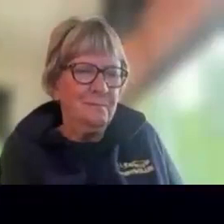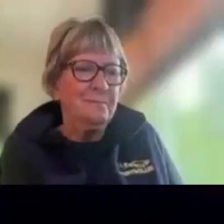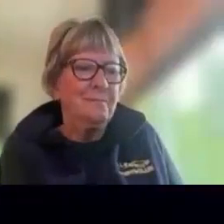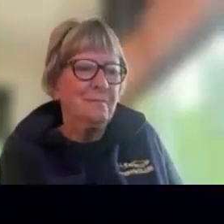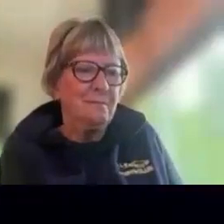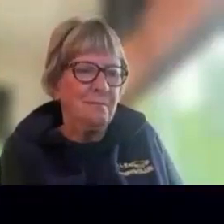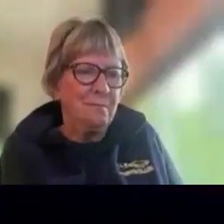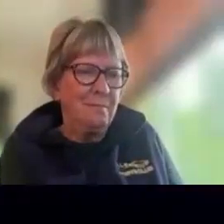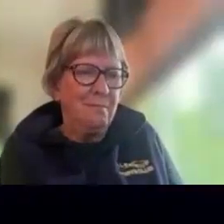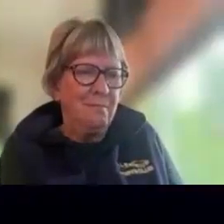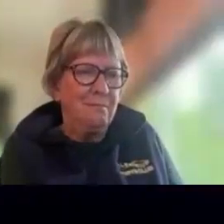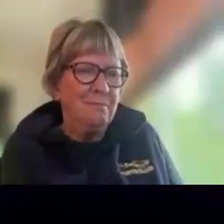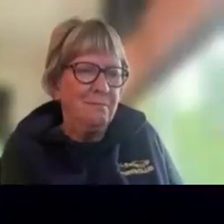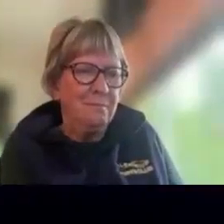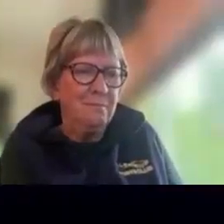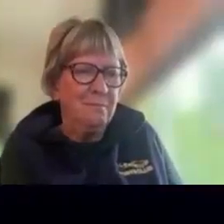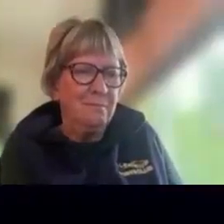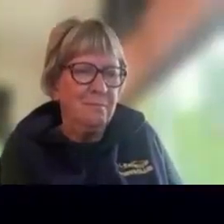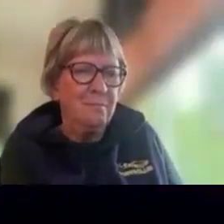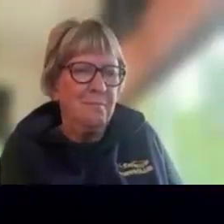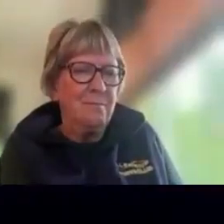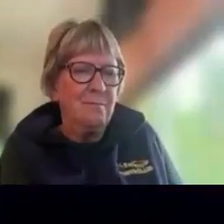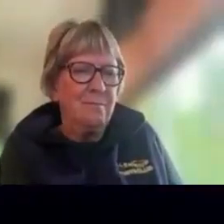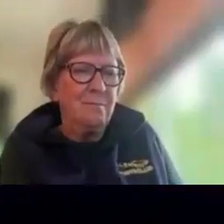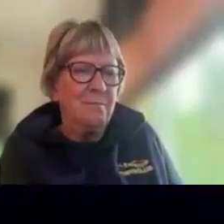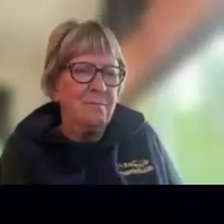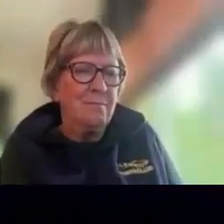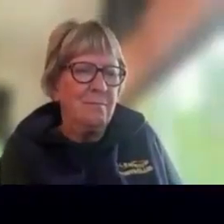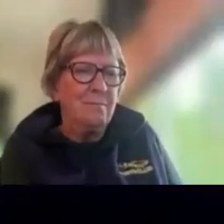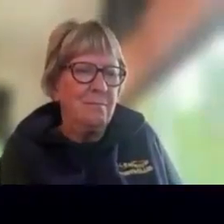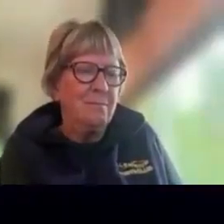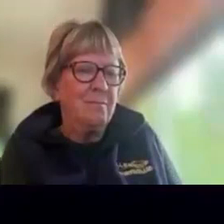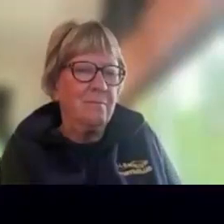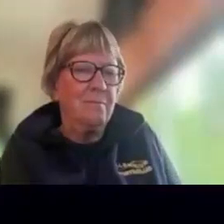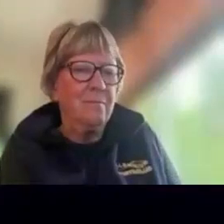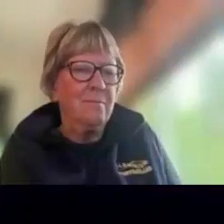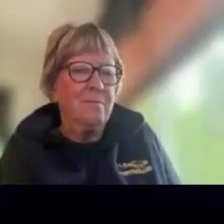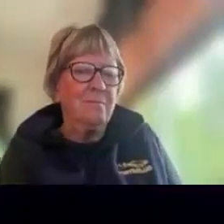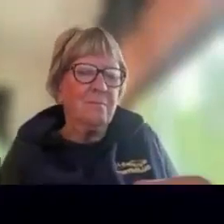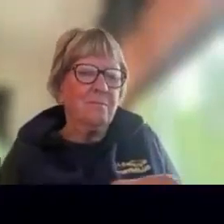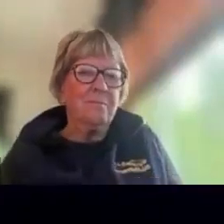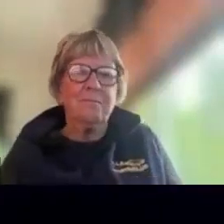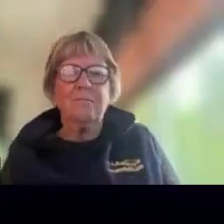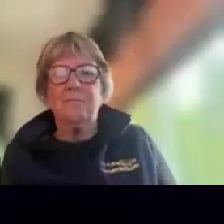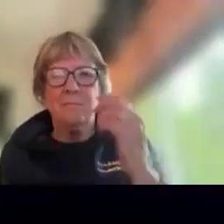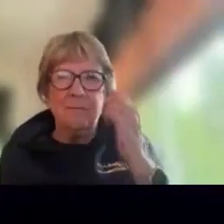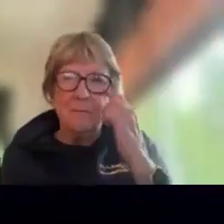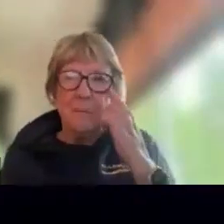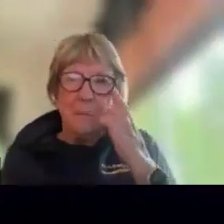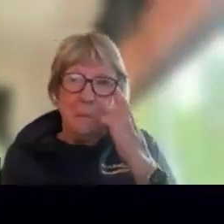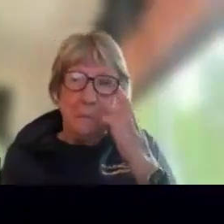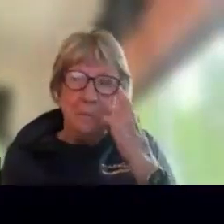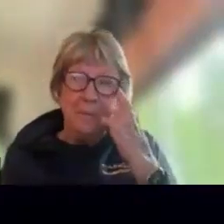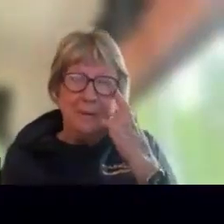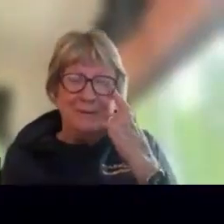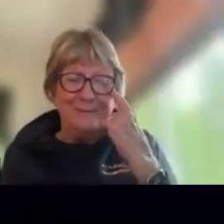those are questions we're going to be asking. I really loved it when I heard that was going to be the only requirement that you guys were going to have to be able to get